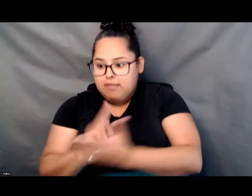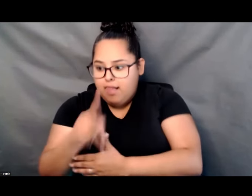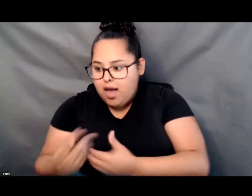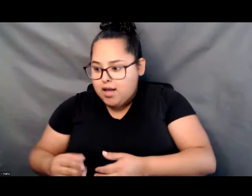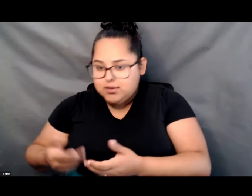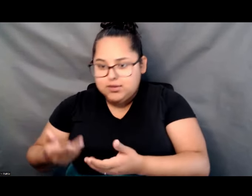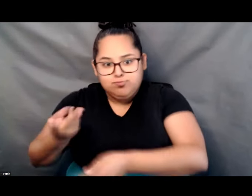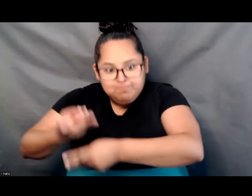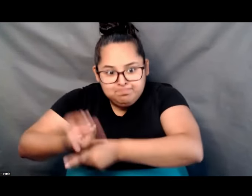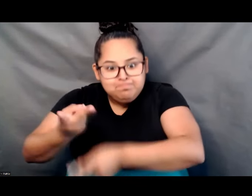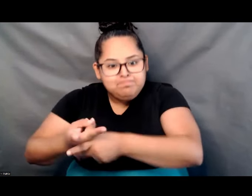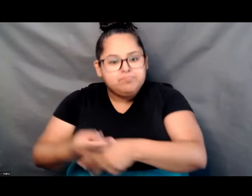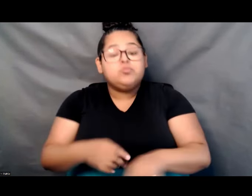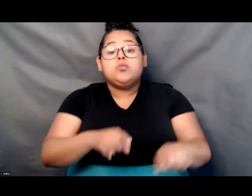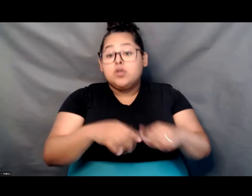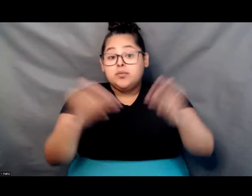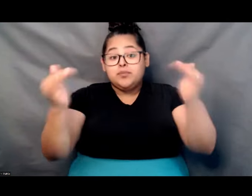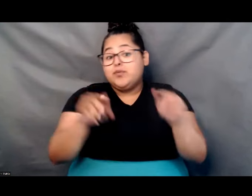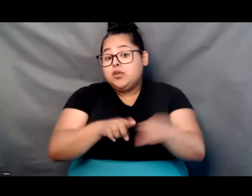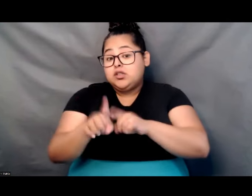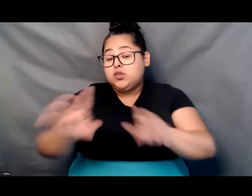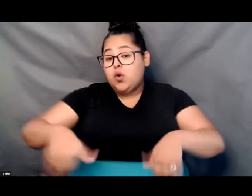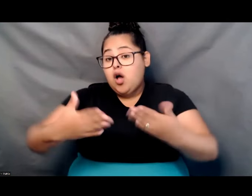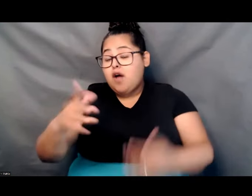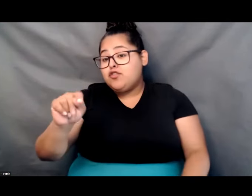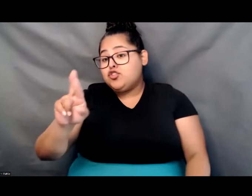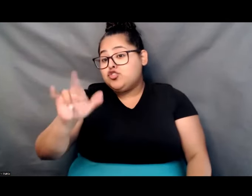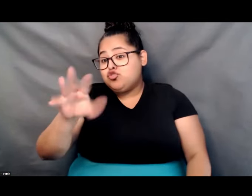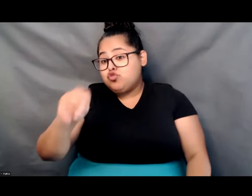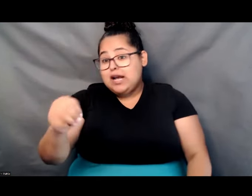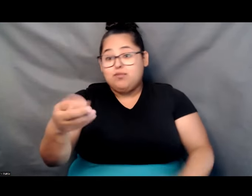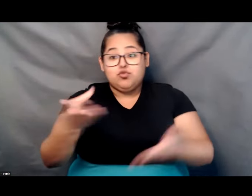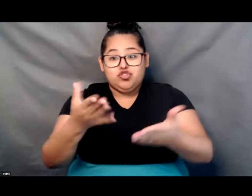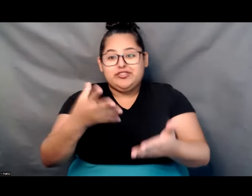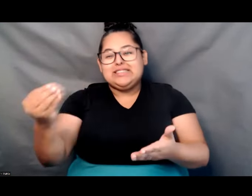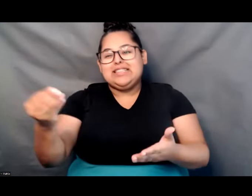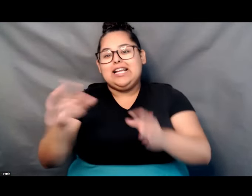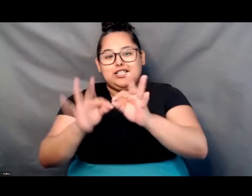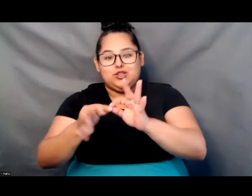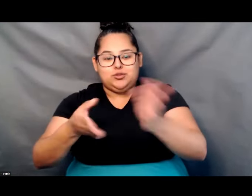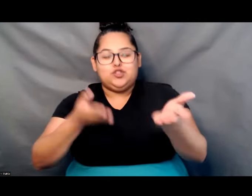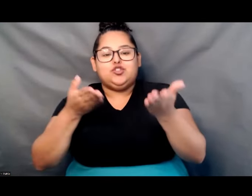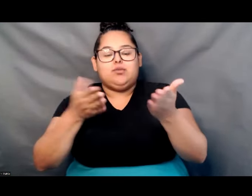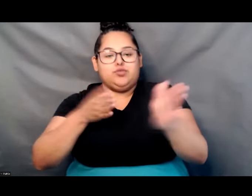We also offer tram services and ASL interpreting services.